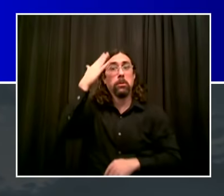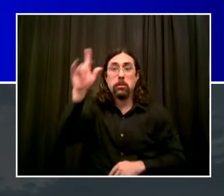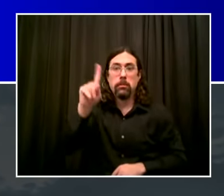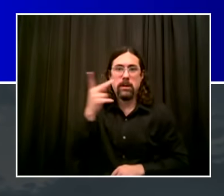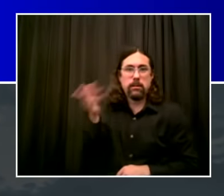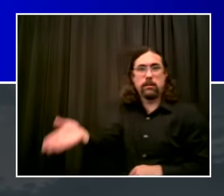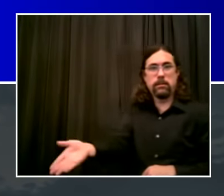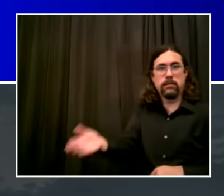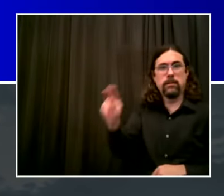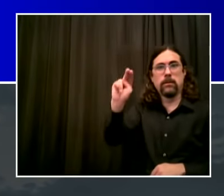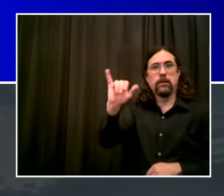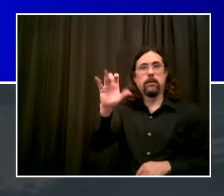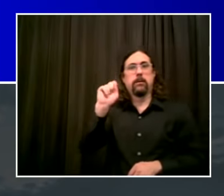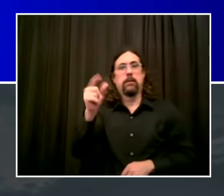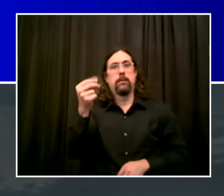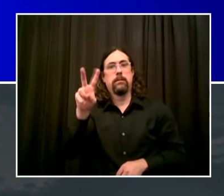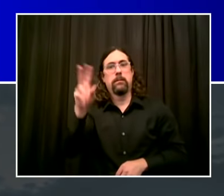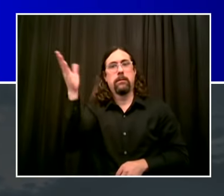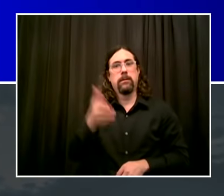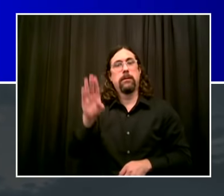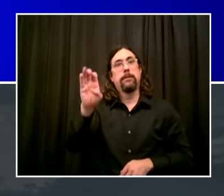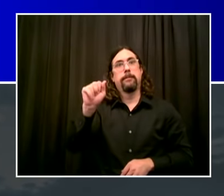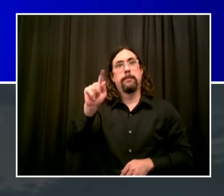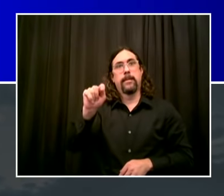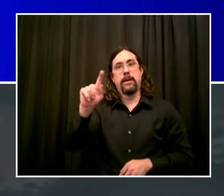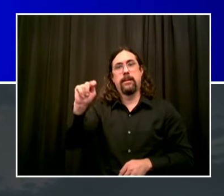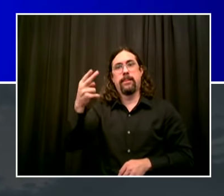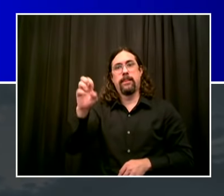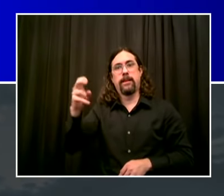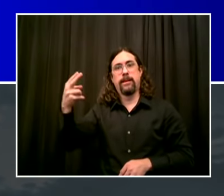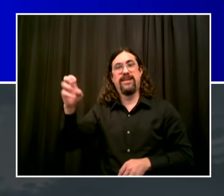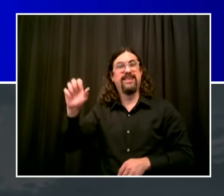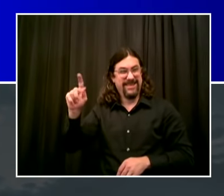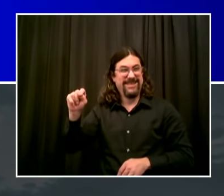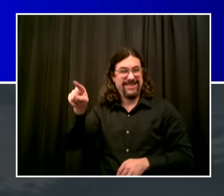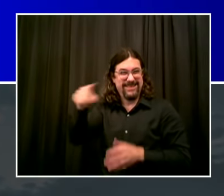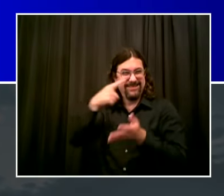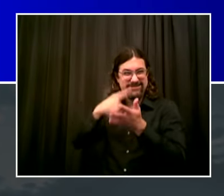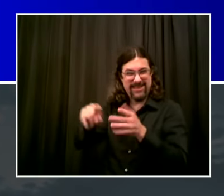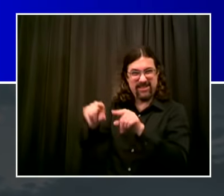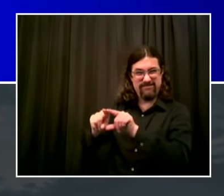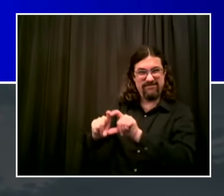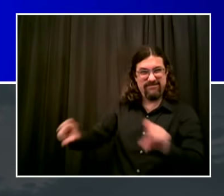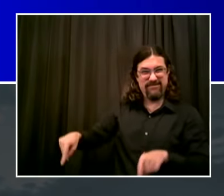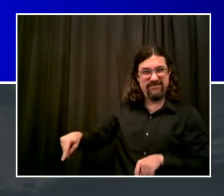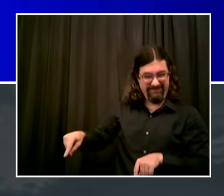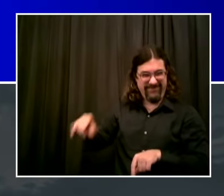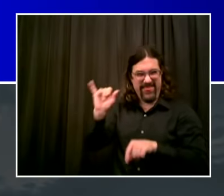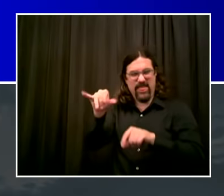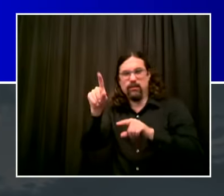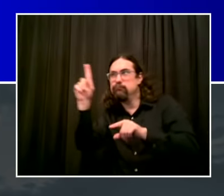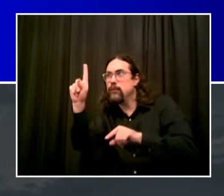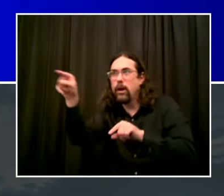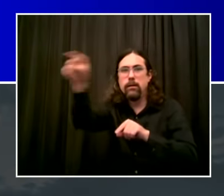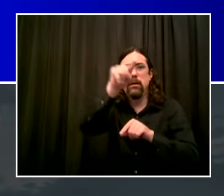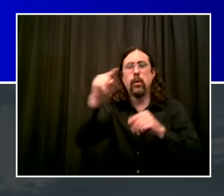nyc.gov/beattheheat. Get all the information you need. Okay, I'm about to turn to our daily indicators, but before I do, we have an